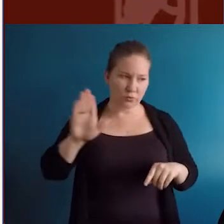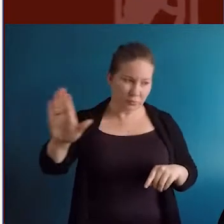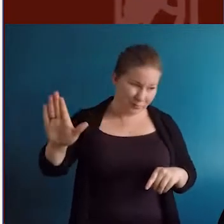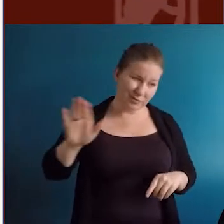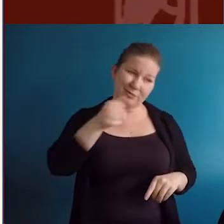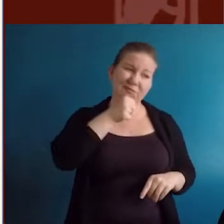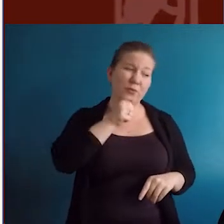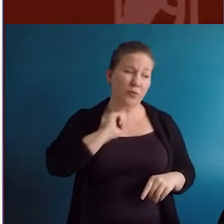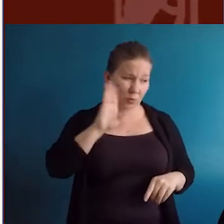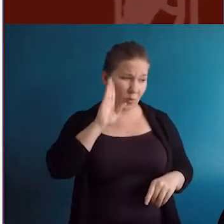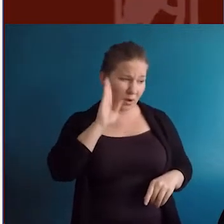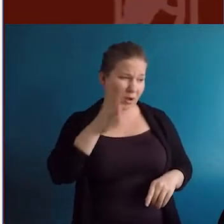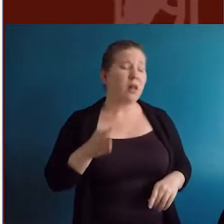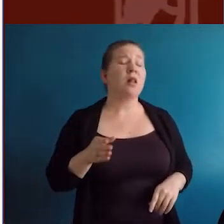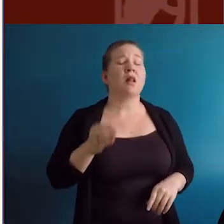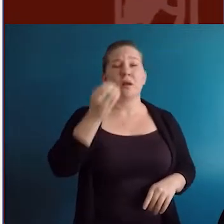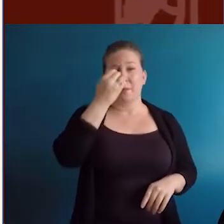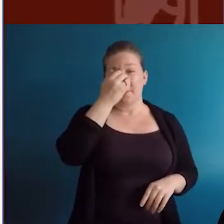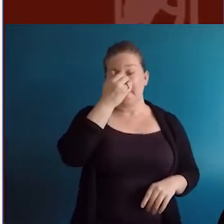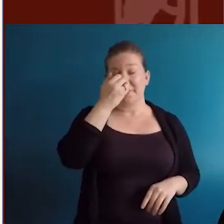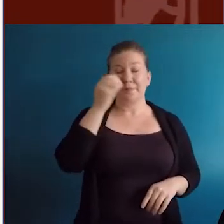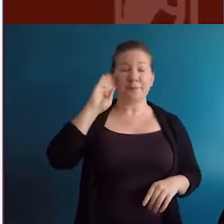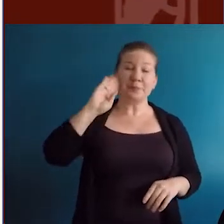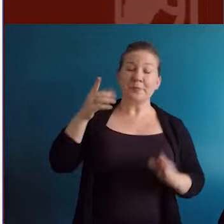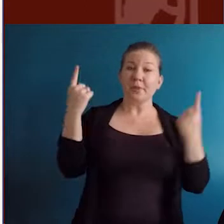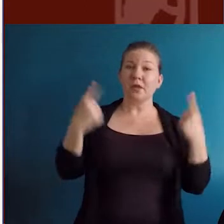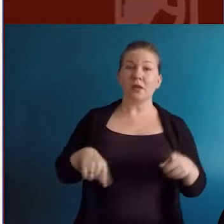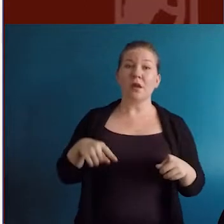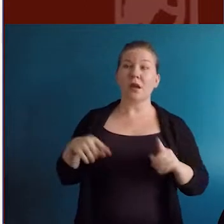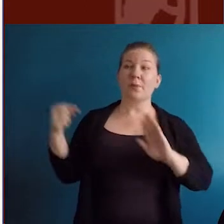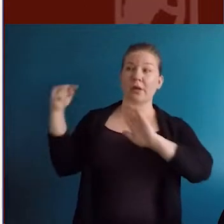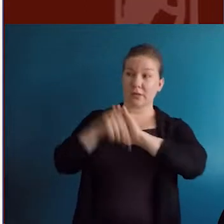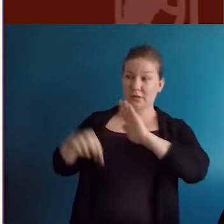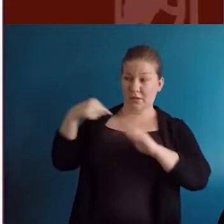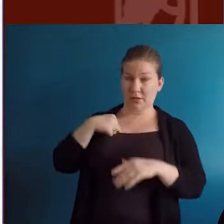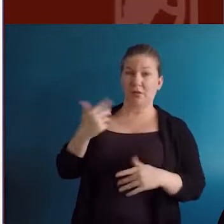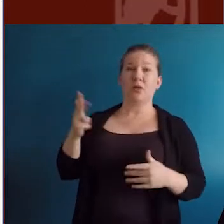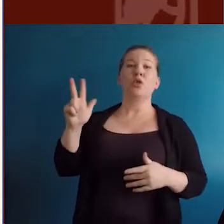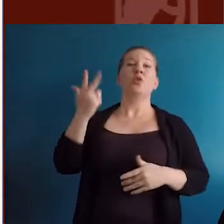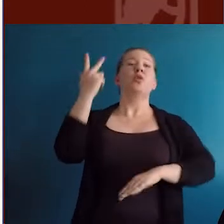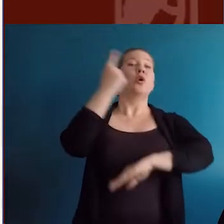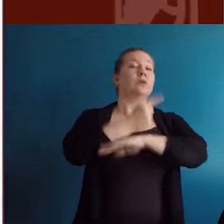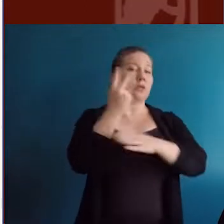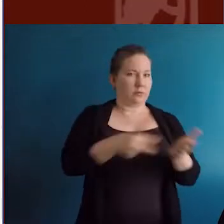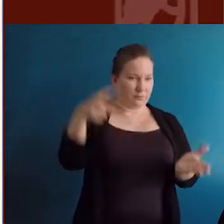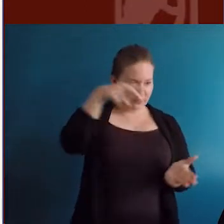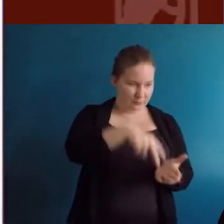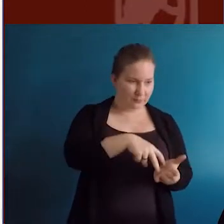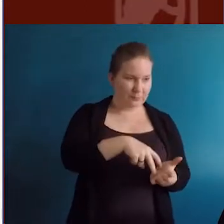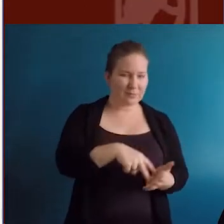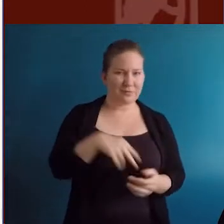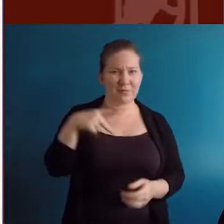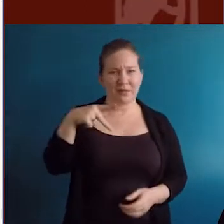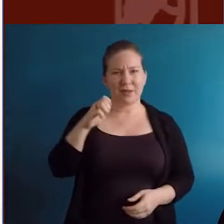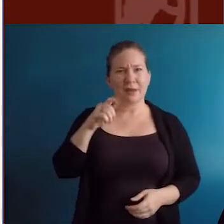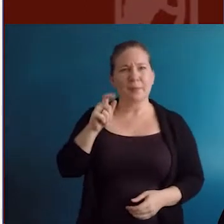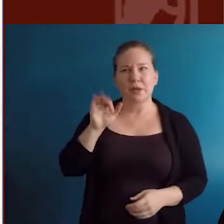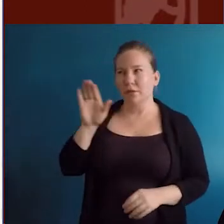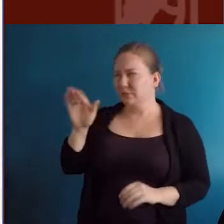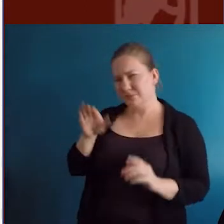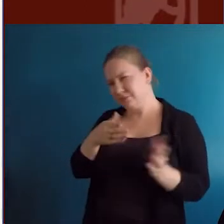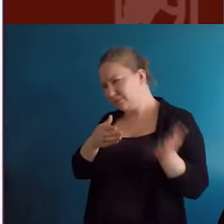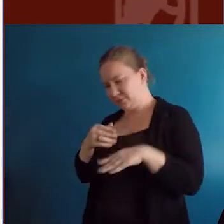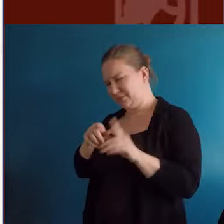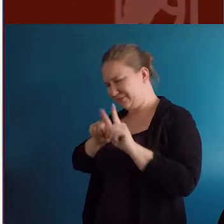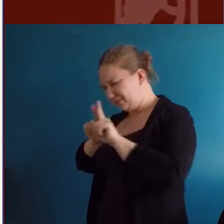hands of the elders and chief priests and scribes, and be killed, and on the third day be raised. And